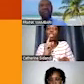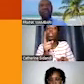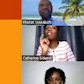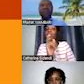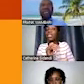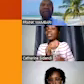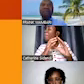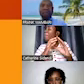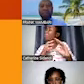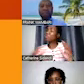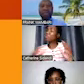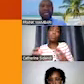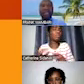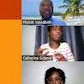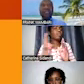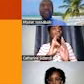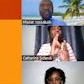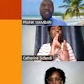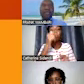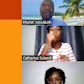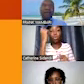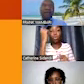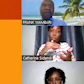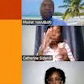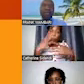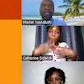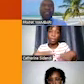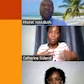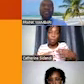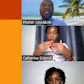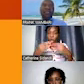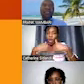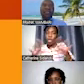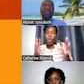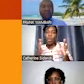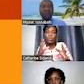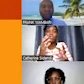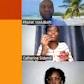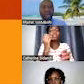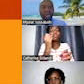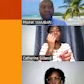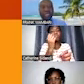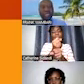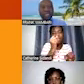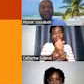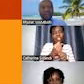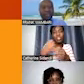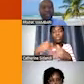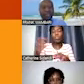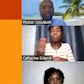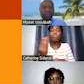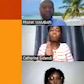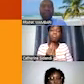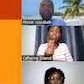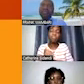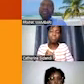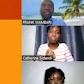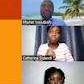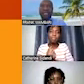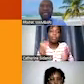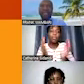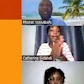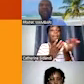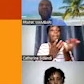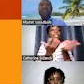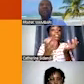because some of the people, they lost all their pension that they had worked for by putting the investments. Business failing,